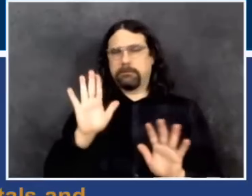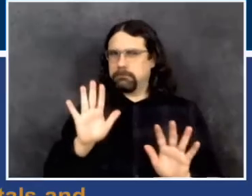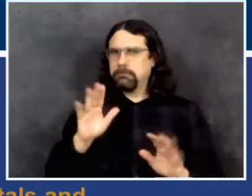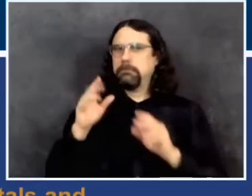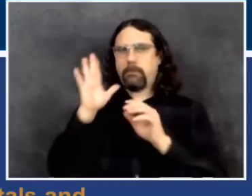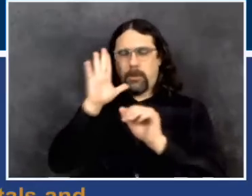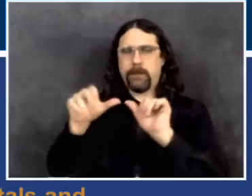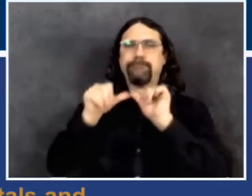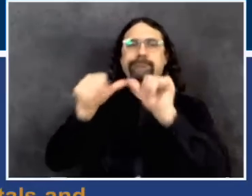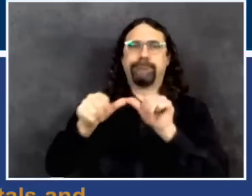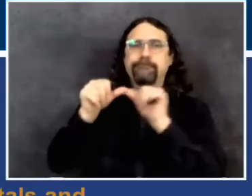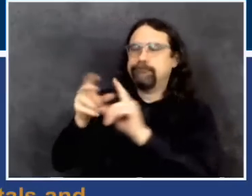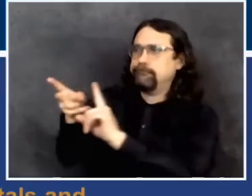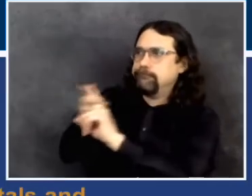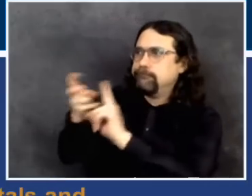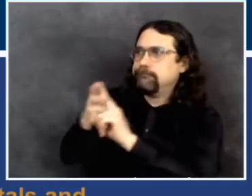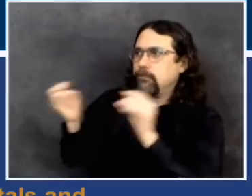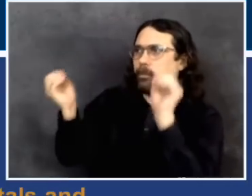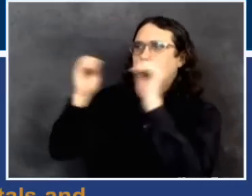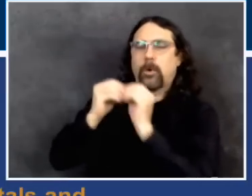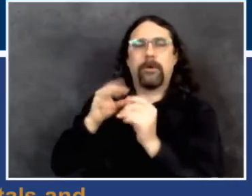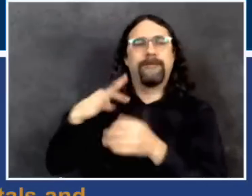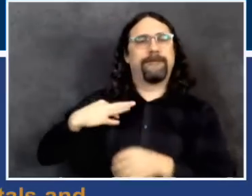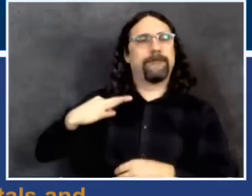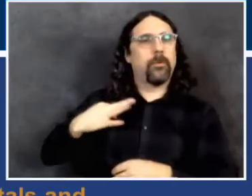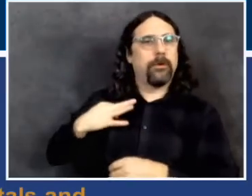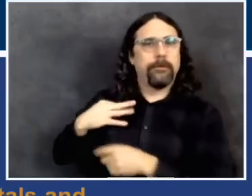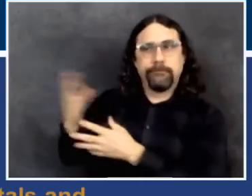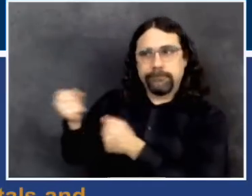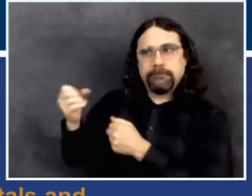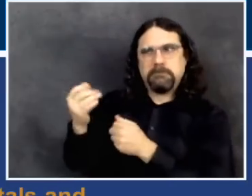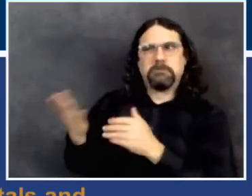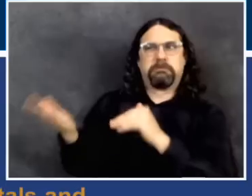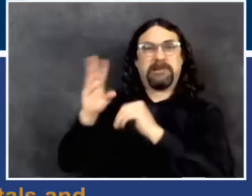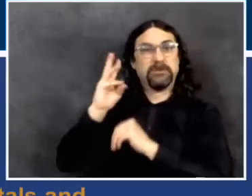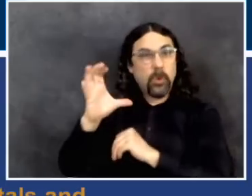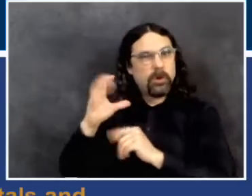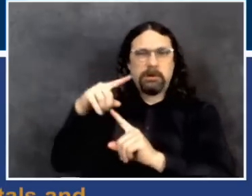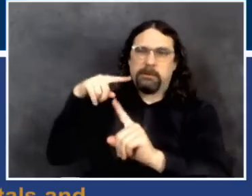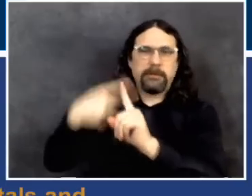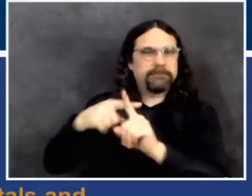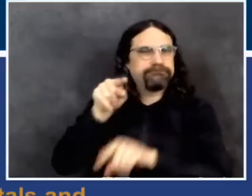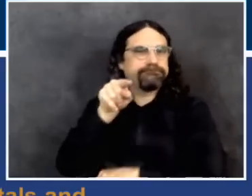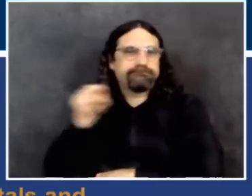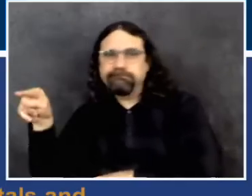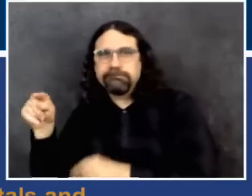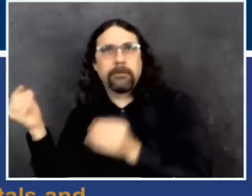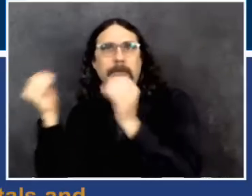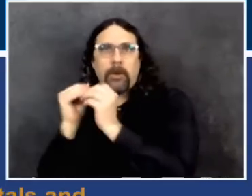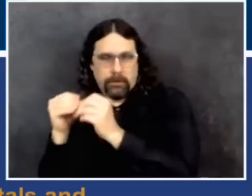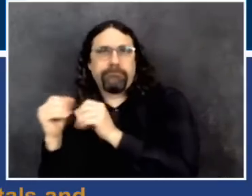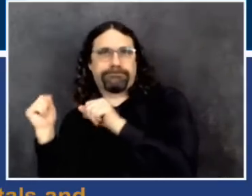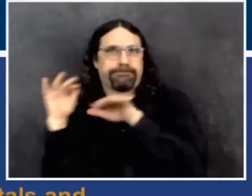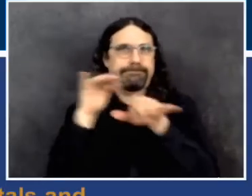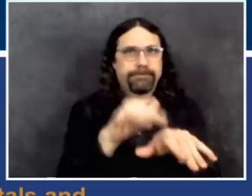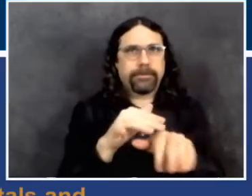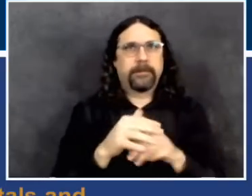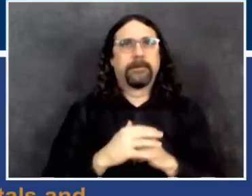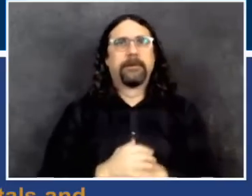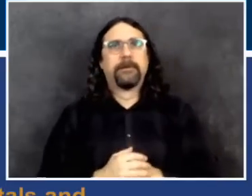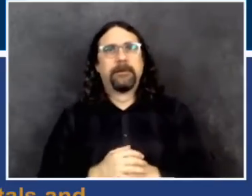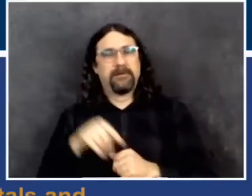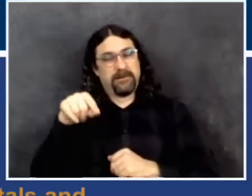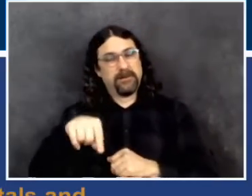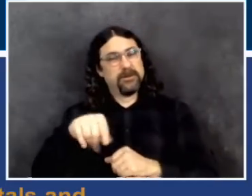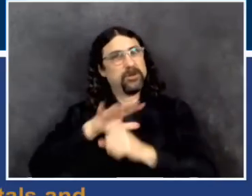again, this crisis isn't over till it's over, but we know these hospitals have served their communities with so